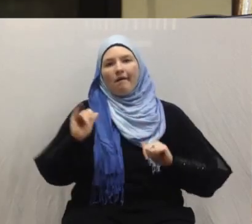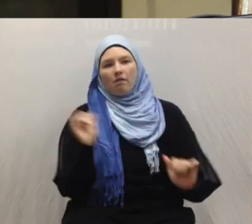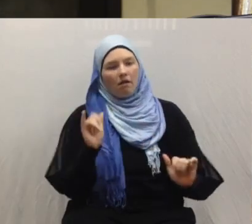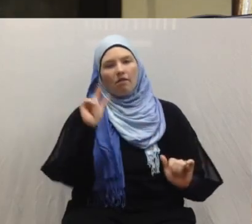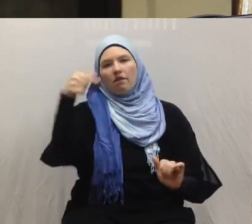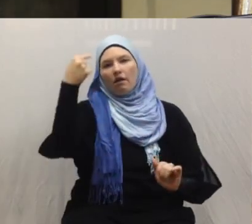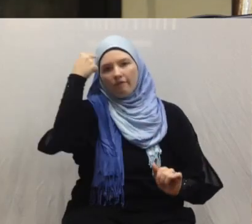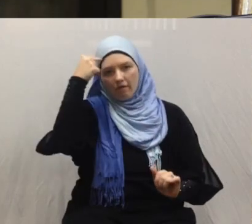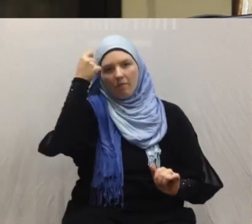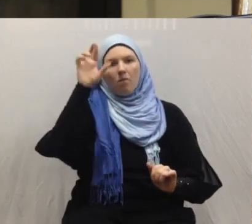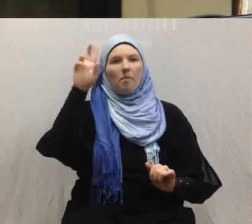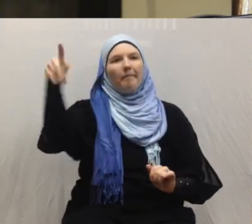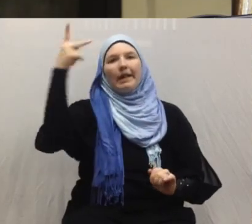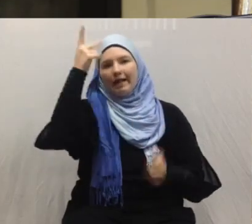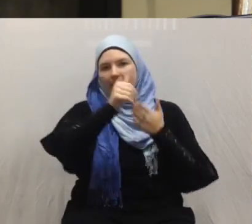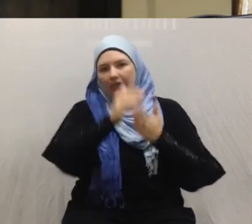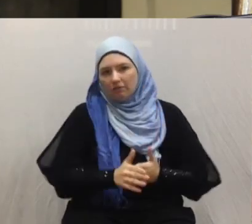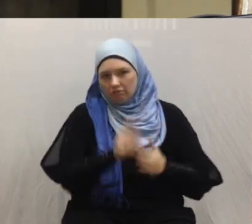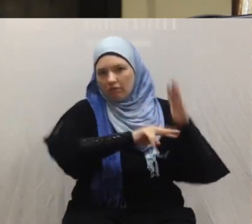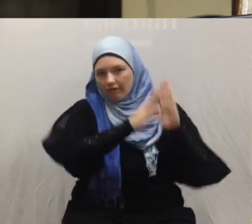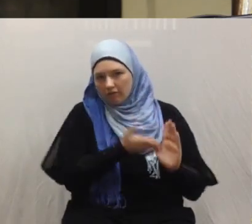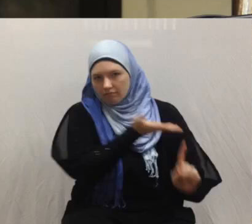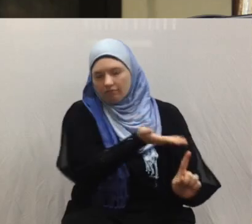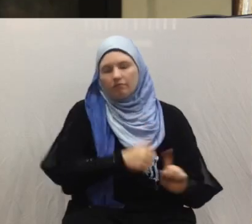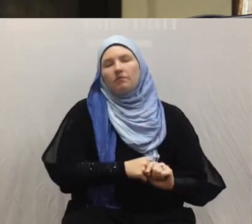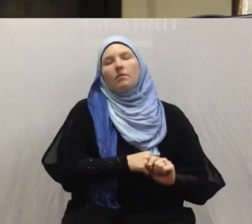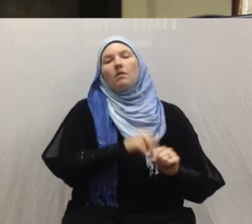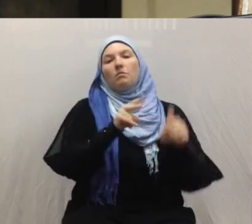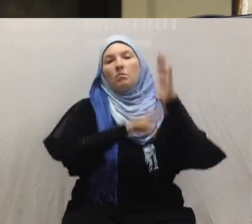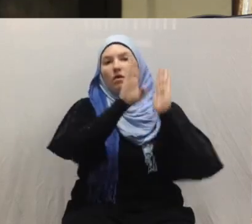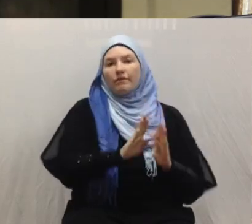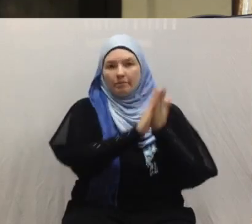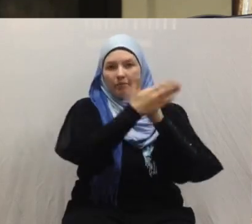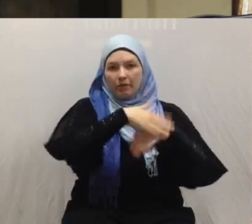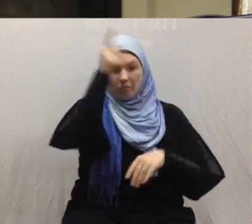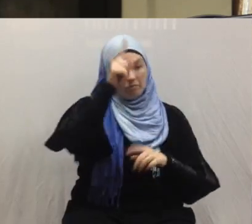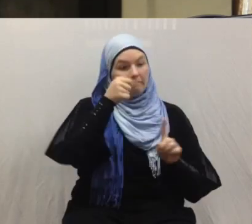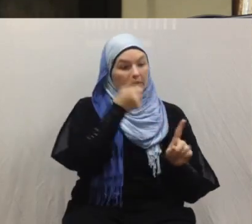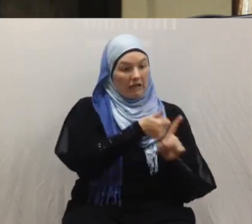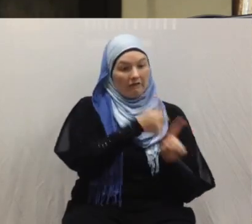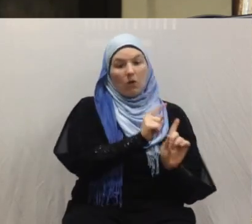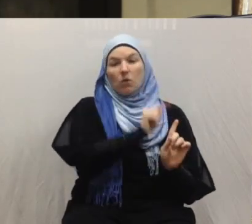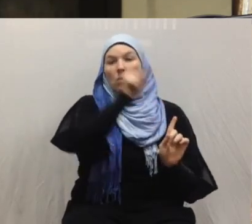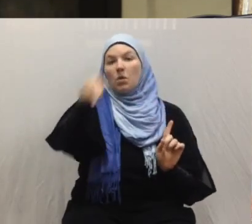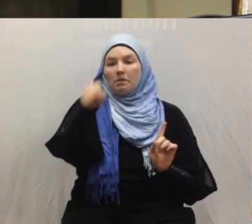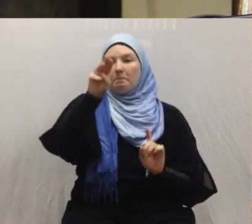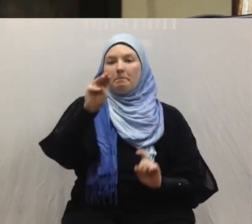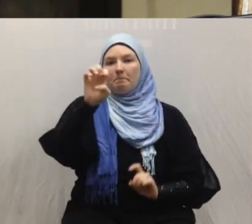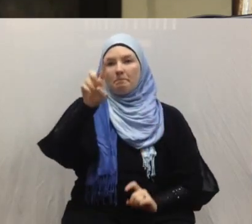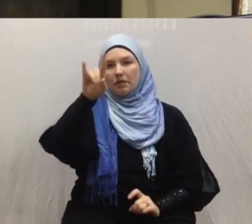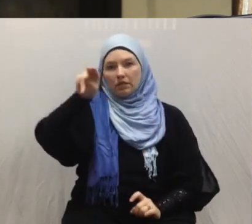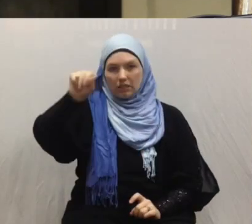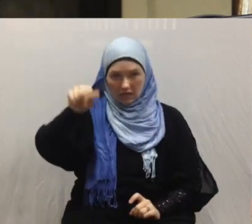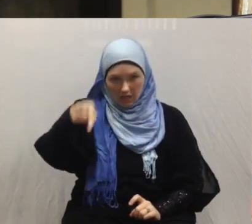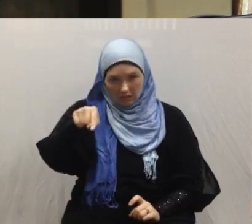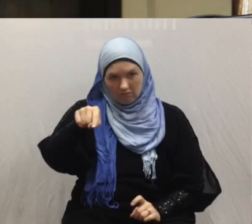the political leader. So when the Prophet sallallahu alaihi wasallam went to Medina, he